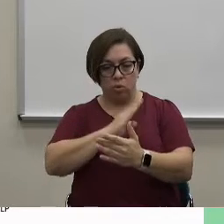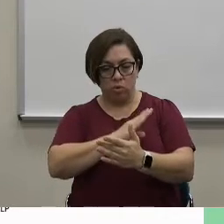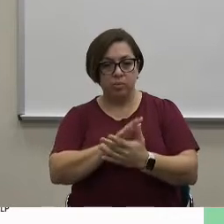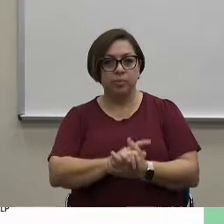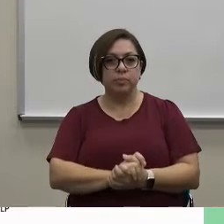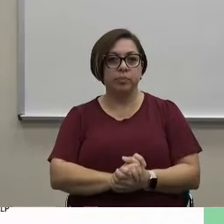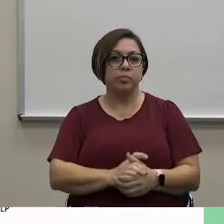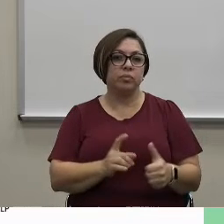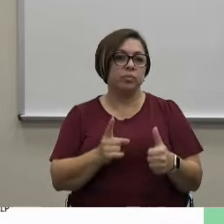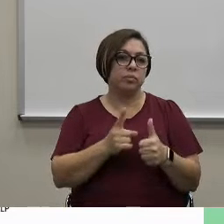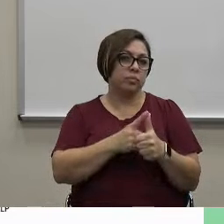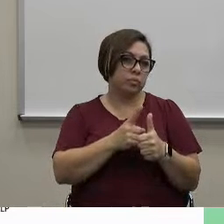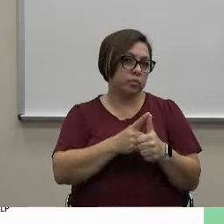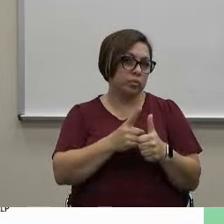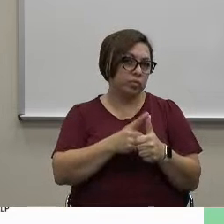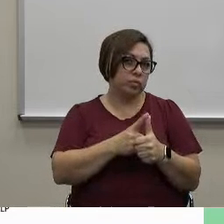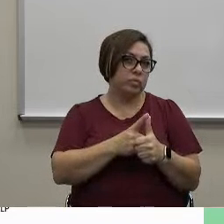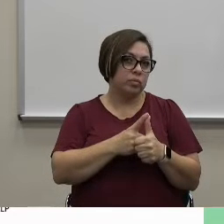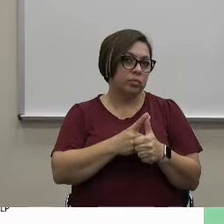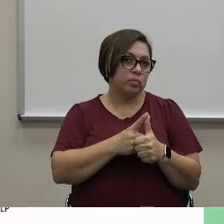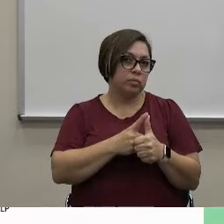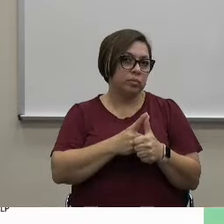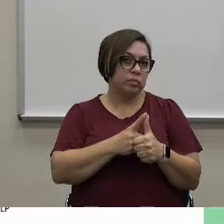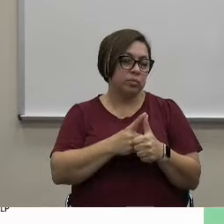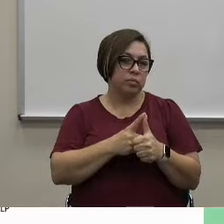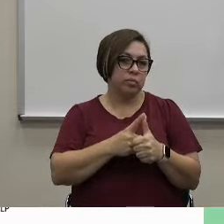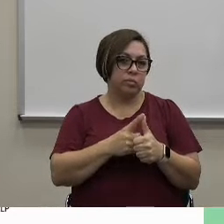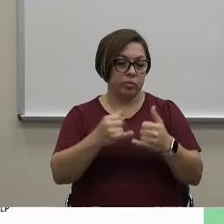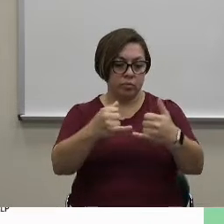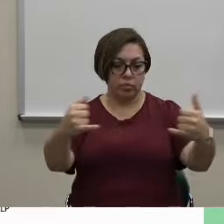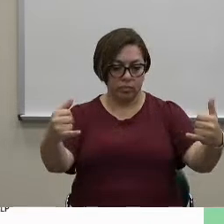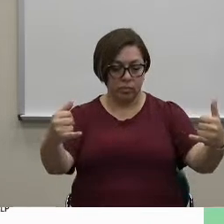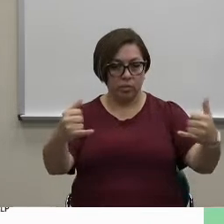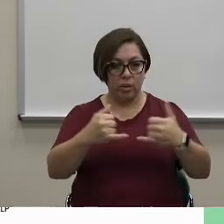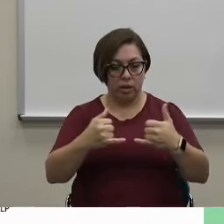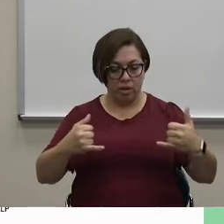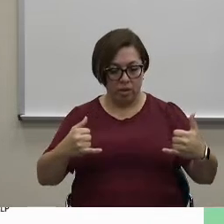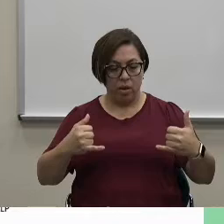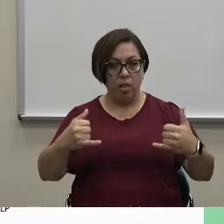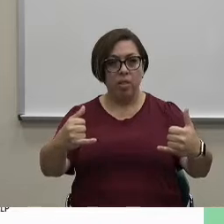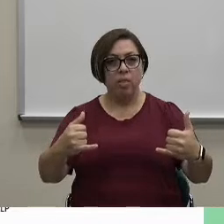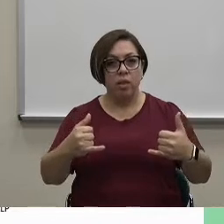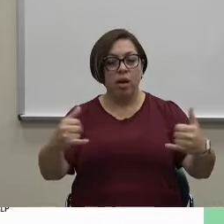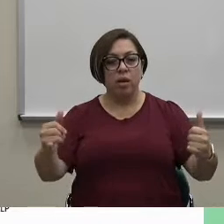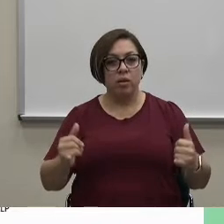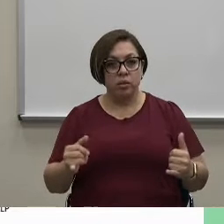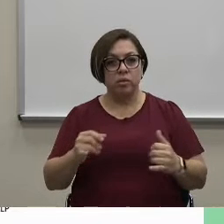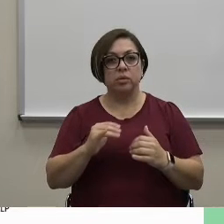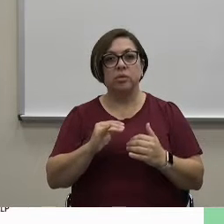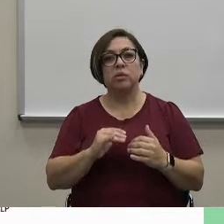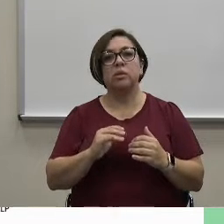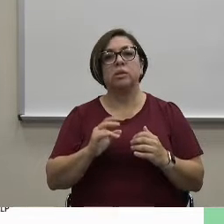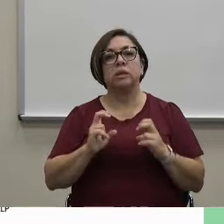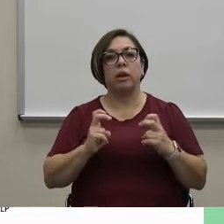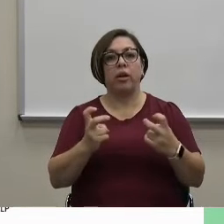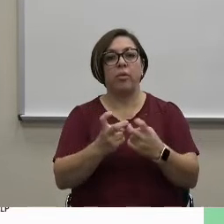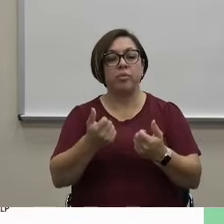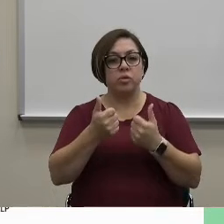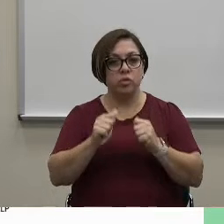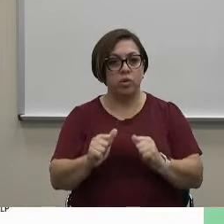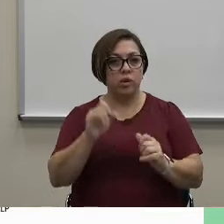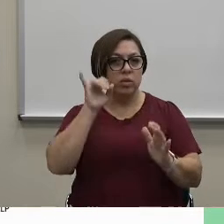first is in making the dividing lines between the districts or in moving those lines, the committee is trying to use identifiable